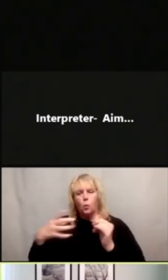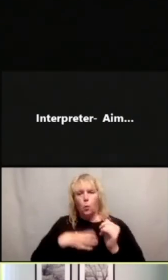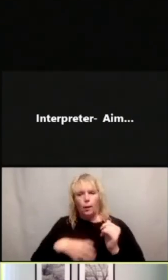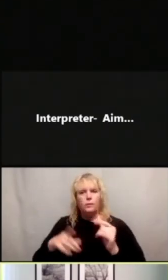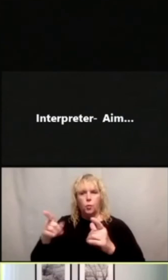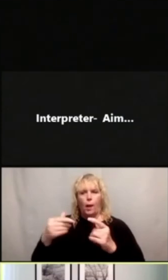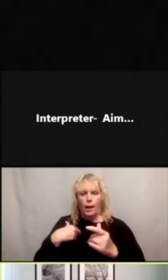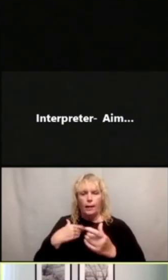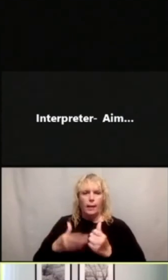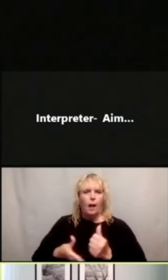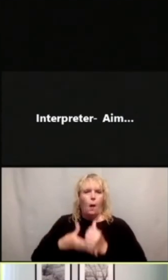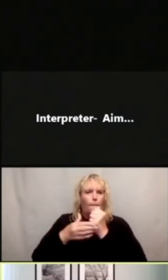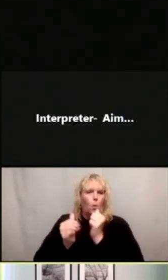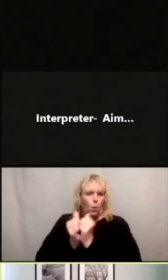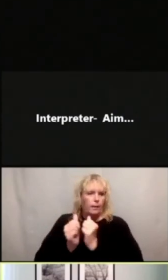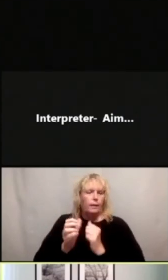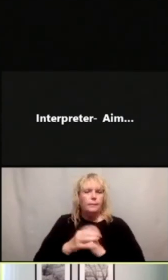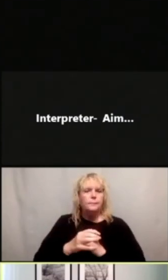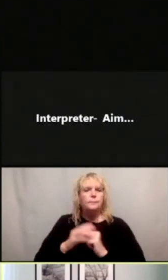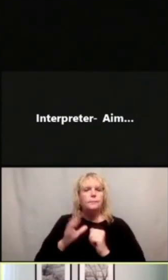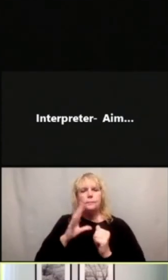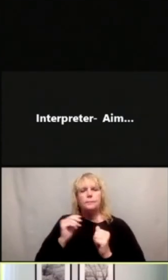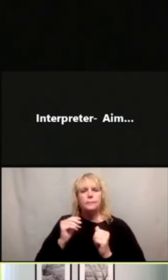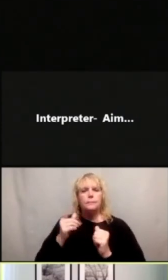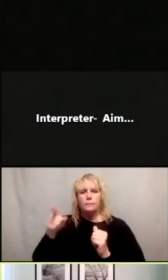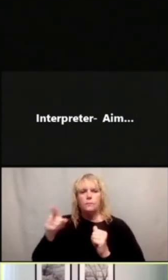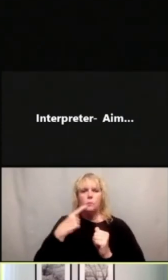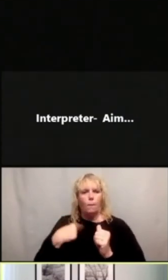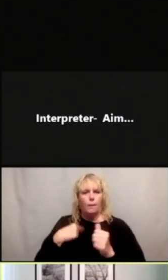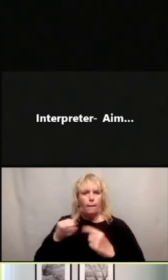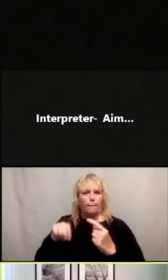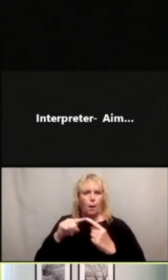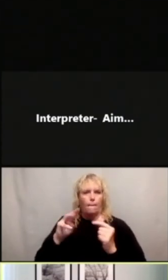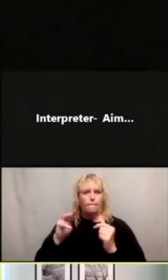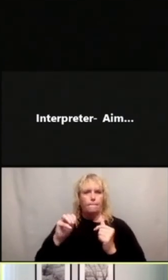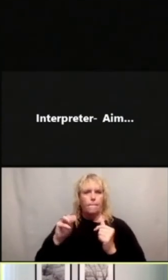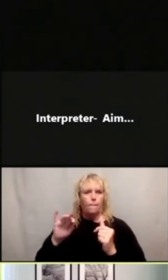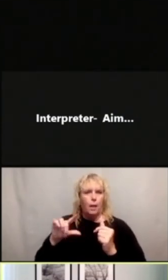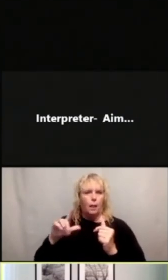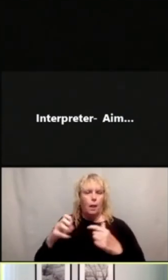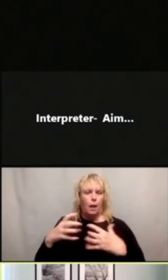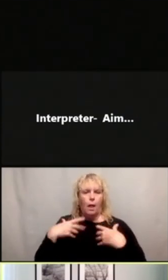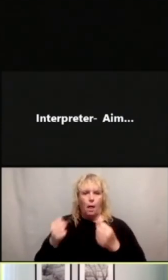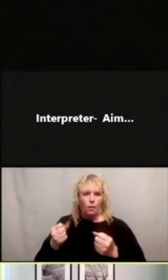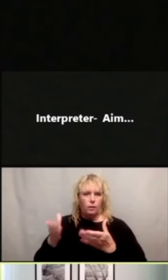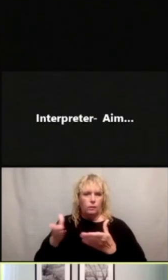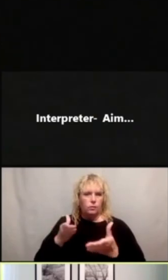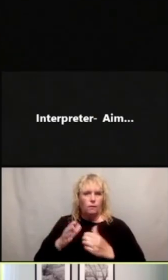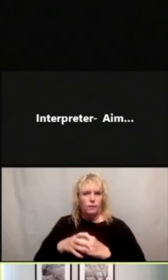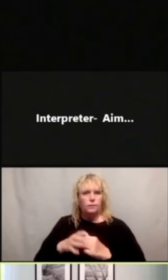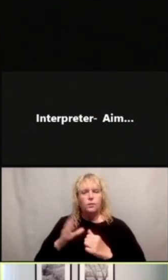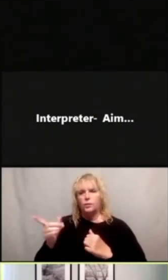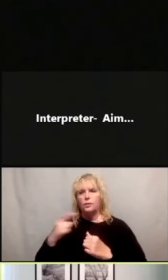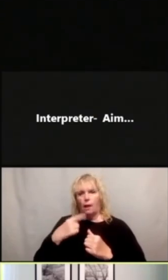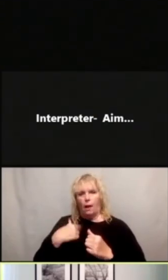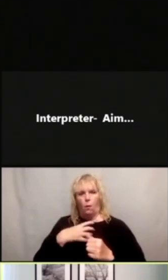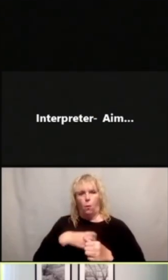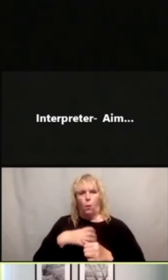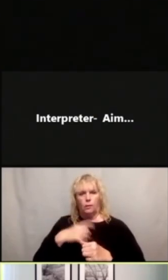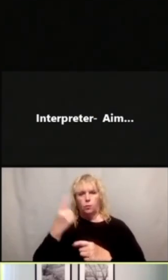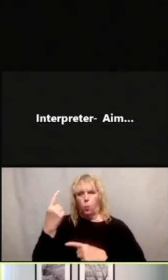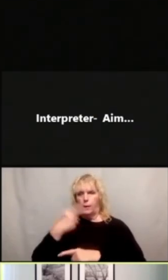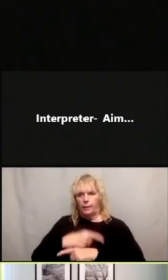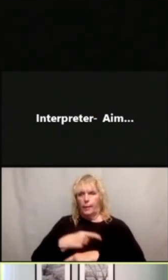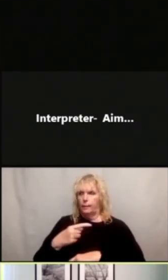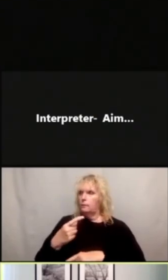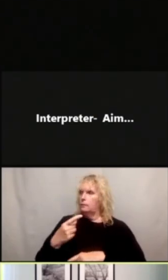The one that mentioned to me about the mobile healthcare service, she said, I wish just one day that somebody would call me and